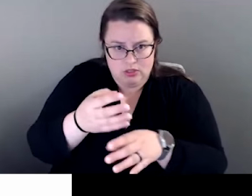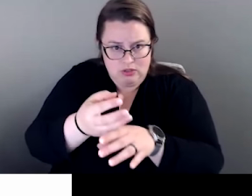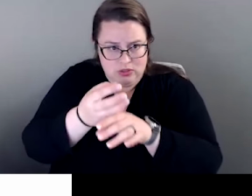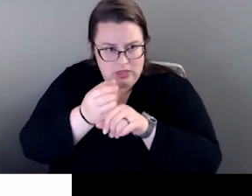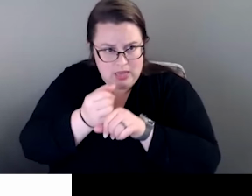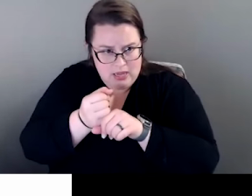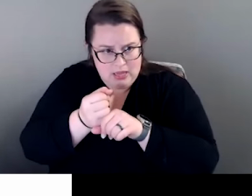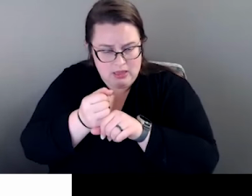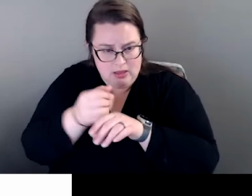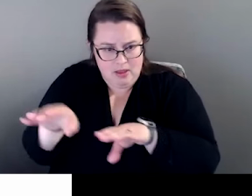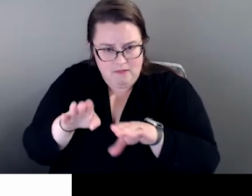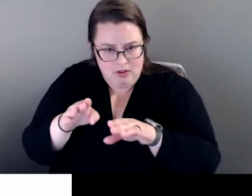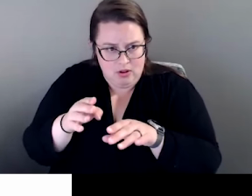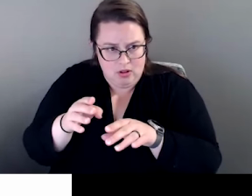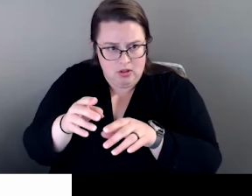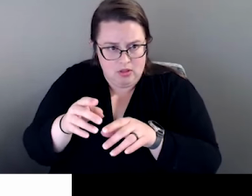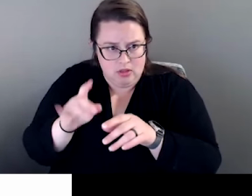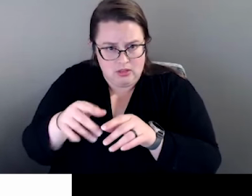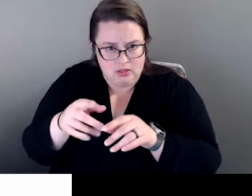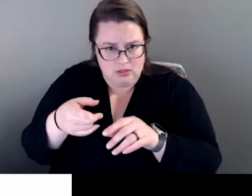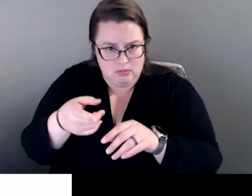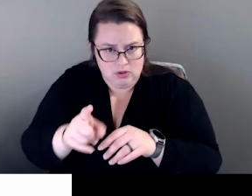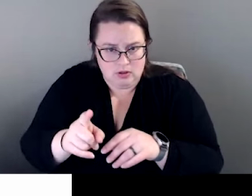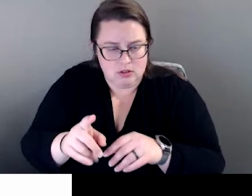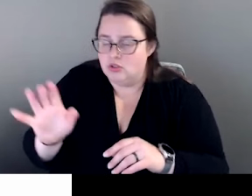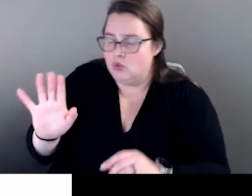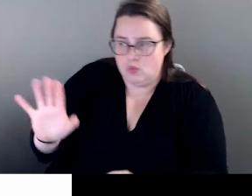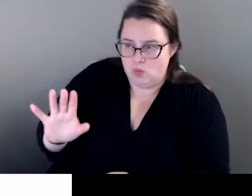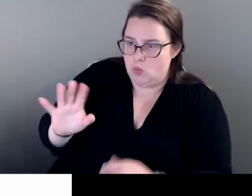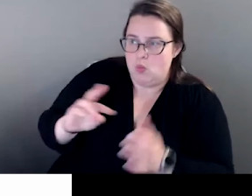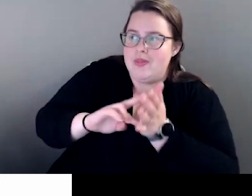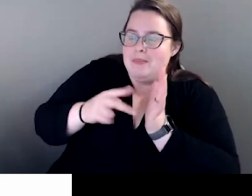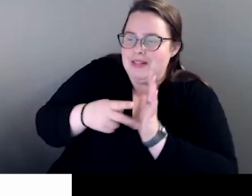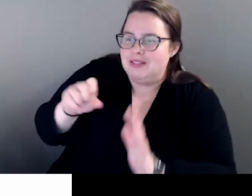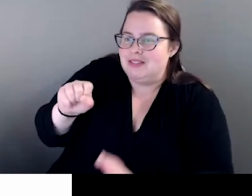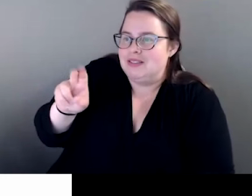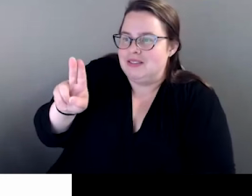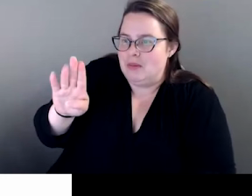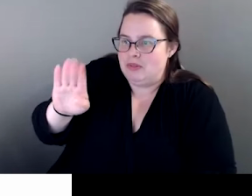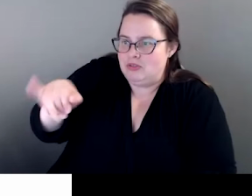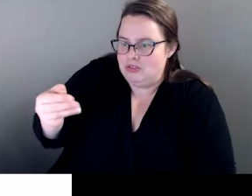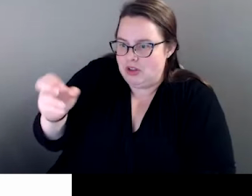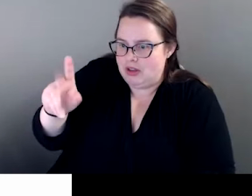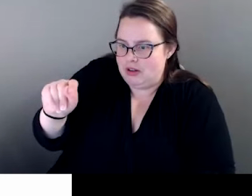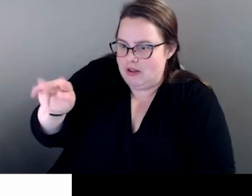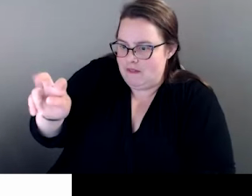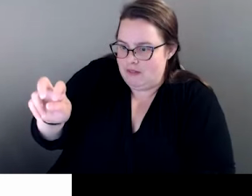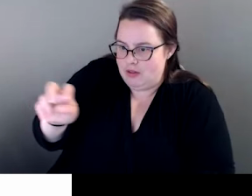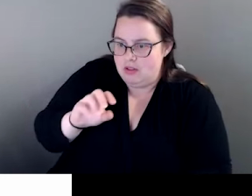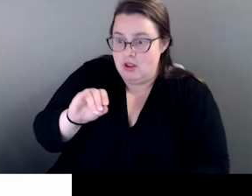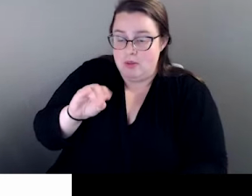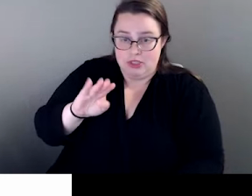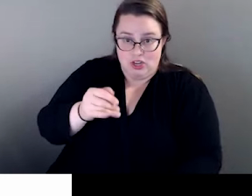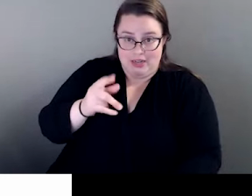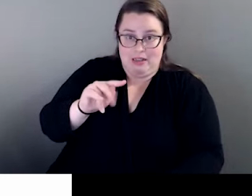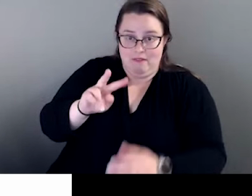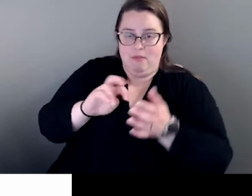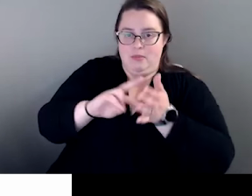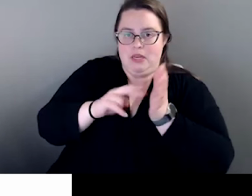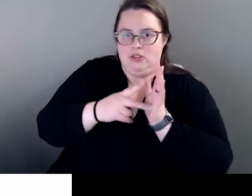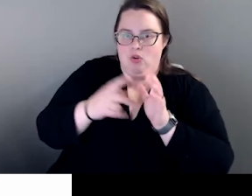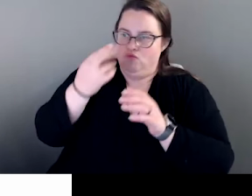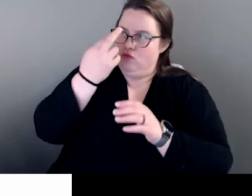So that would be subjective. Objective is more yes. based off of a reasonable standard person. So with this a reasonable person, right, in like a